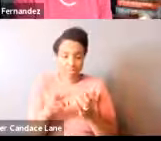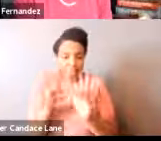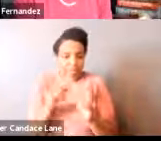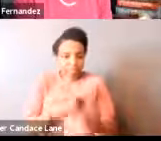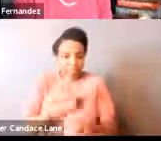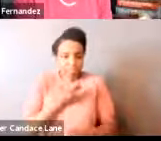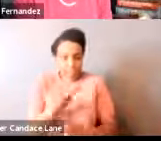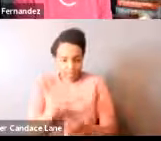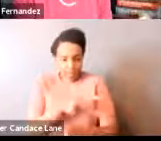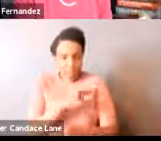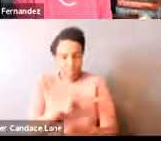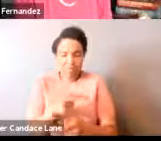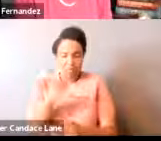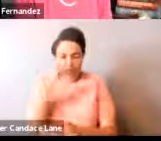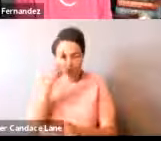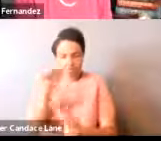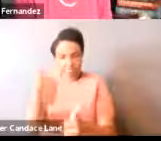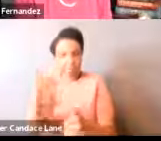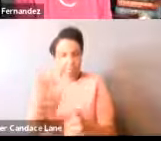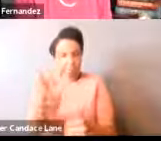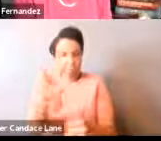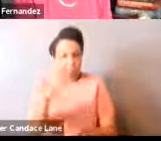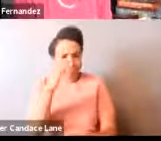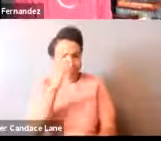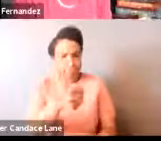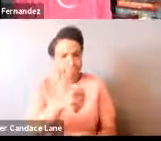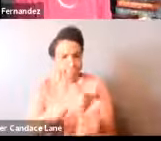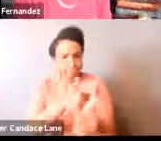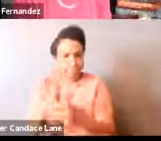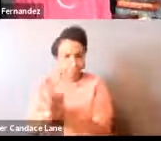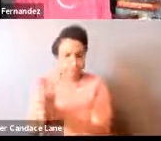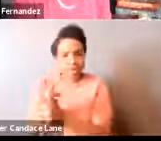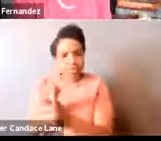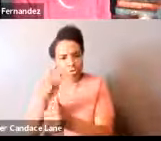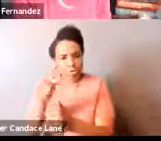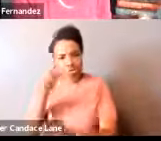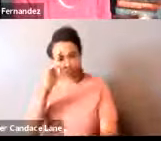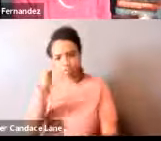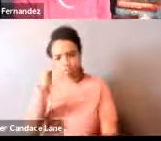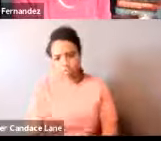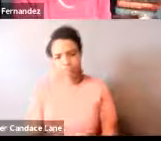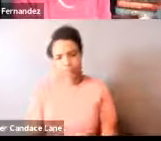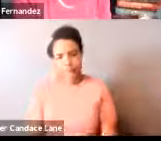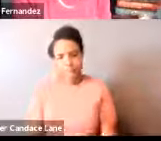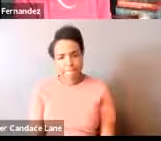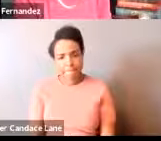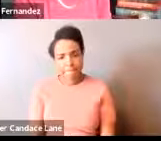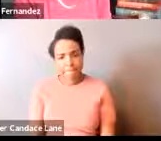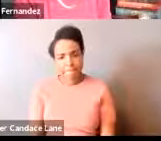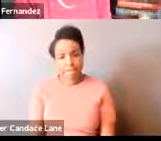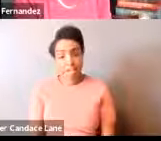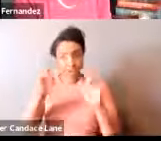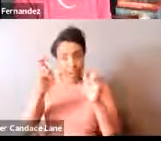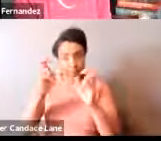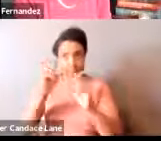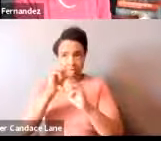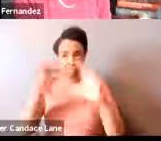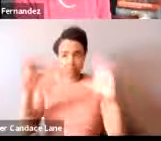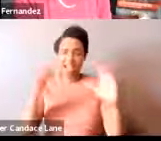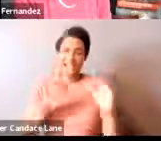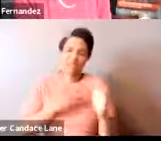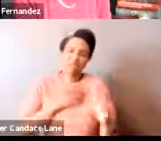It's for you to figure out how to explore that topic. Okay, thank you so much. We're a